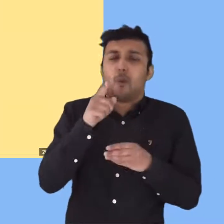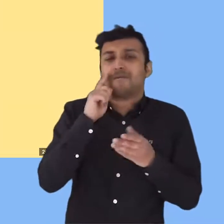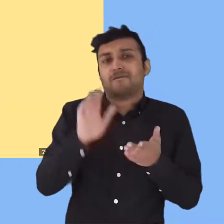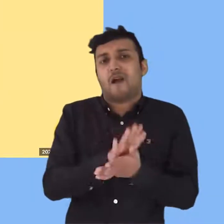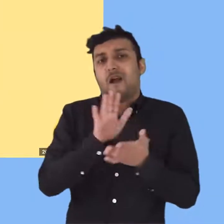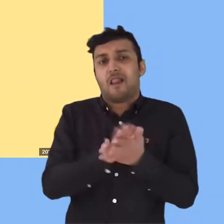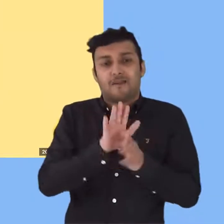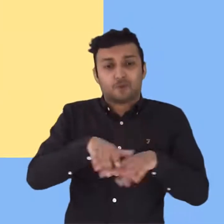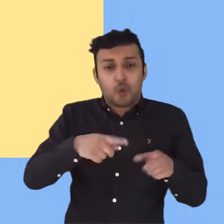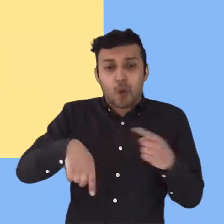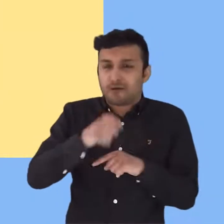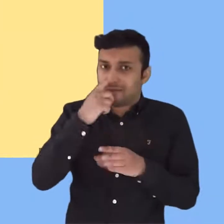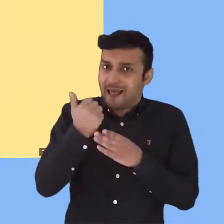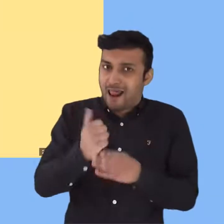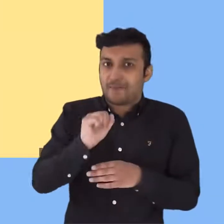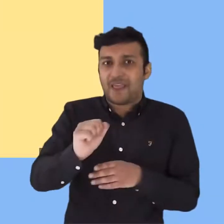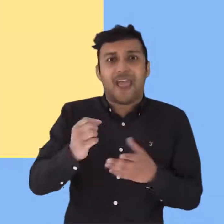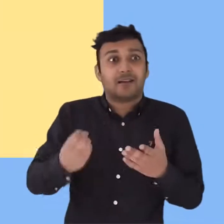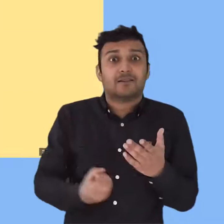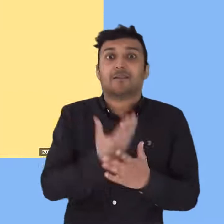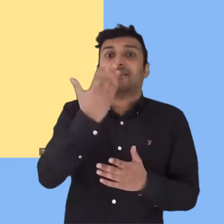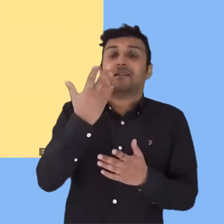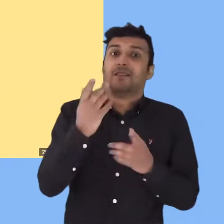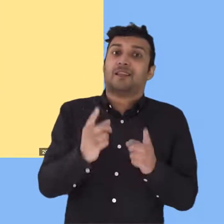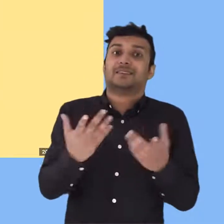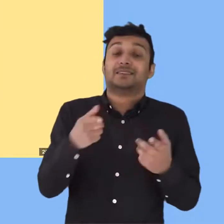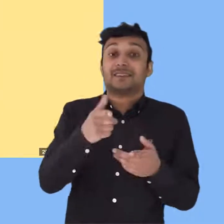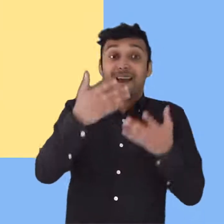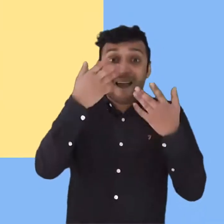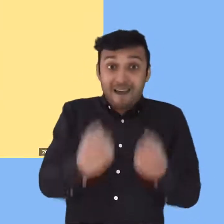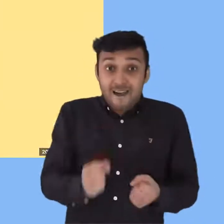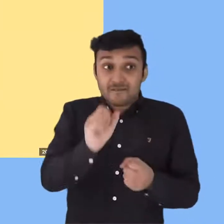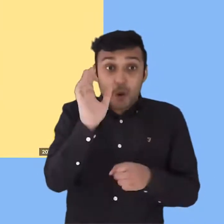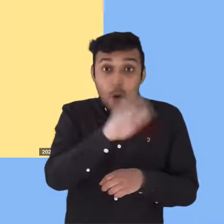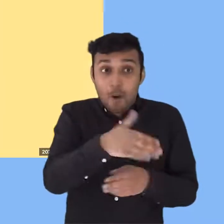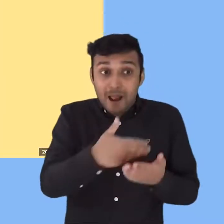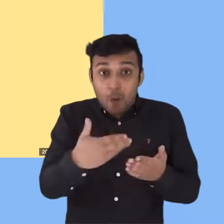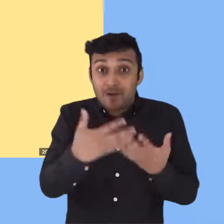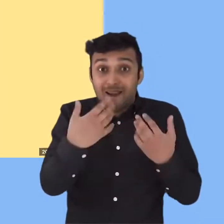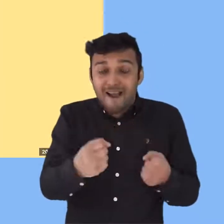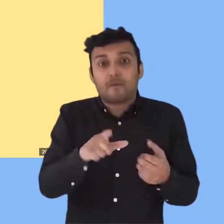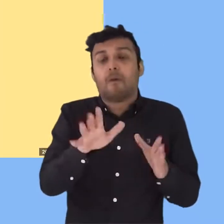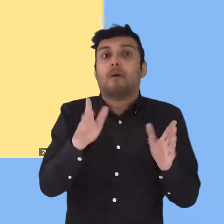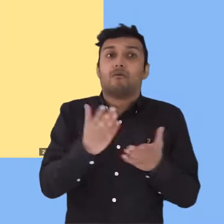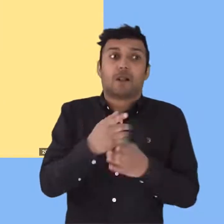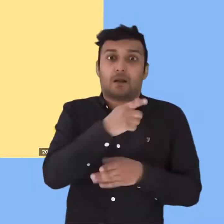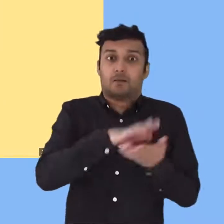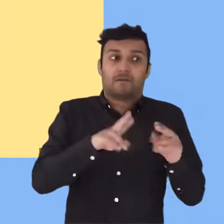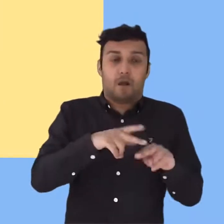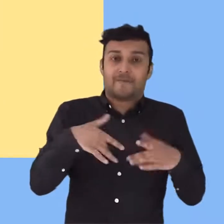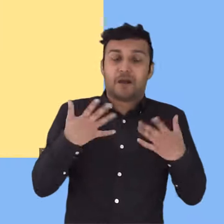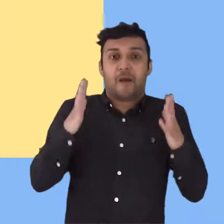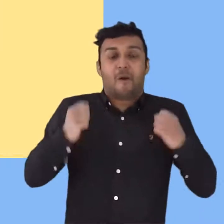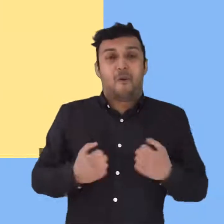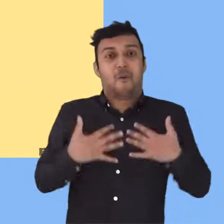children that will help with their general development. But if they have it in their home language, that's really empowering parents, isn't it? And